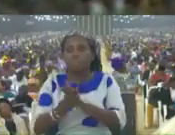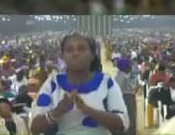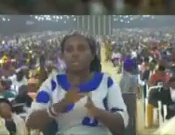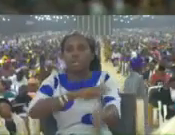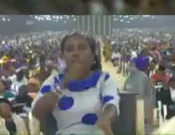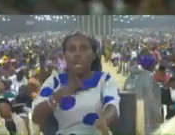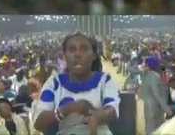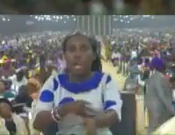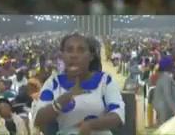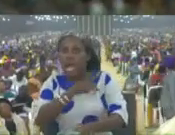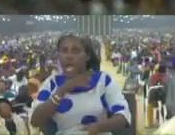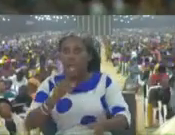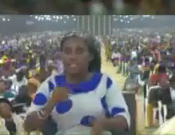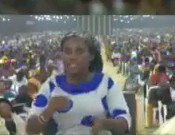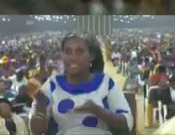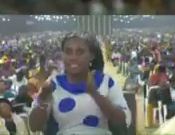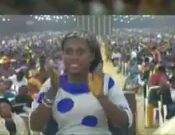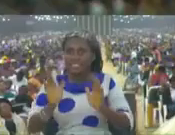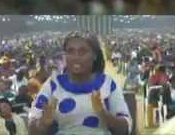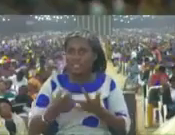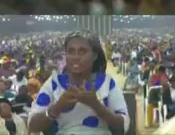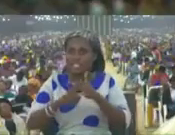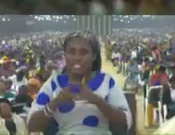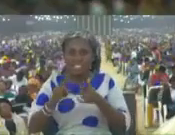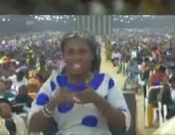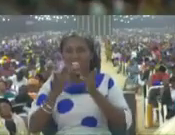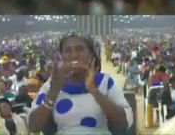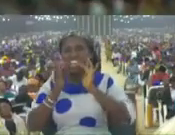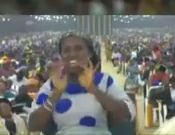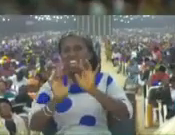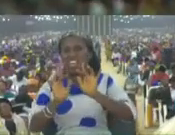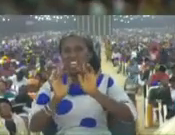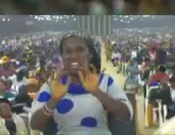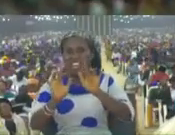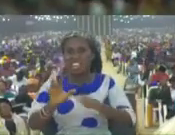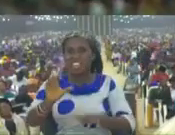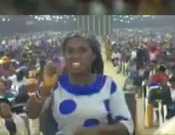And she began to ridicule her mistress.